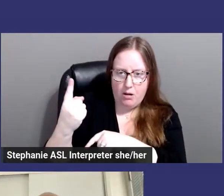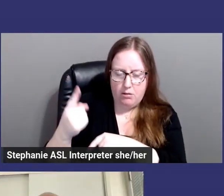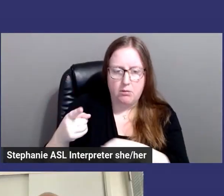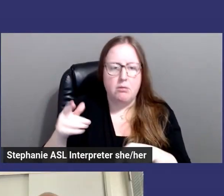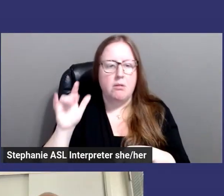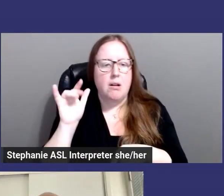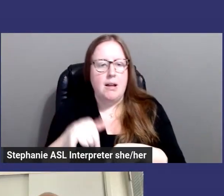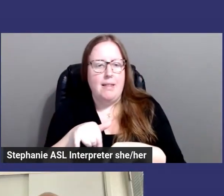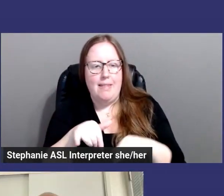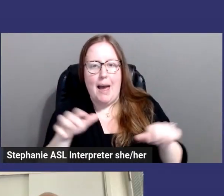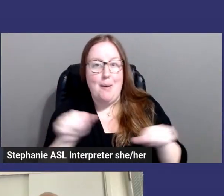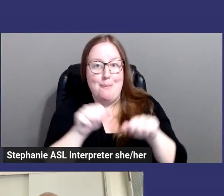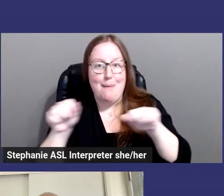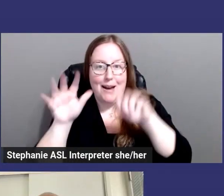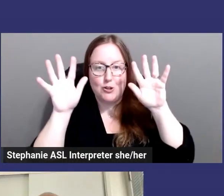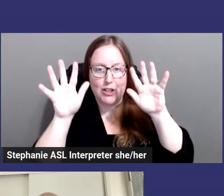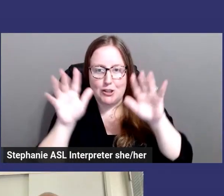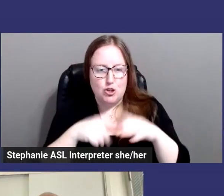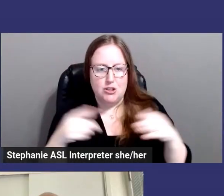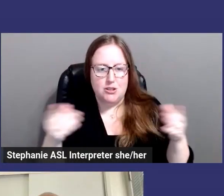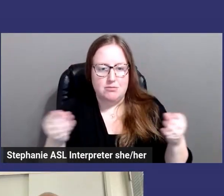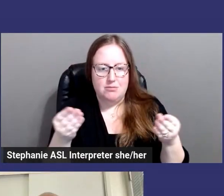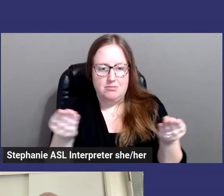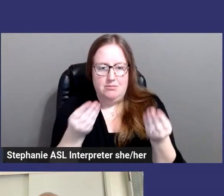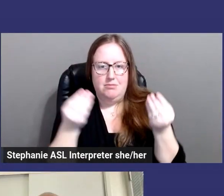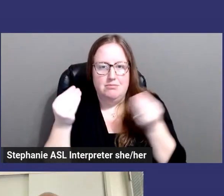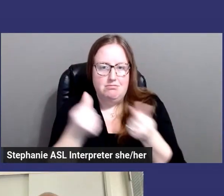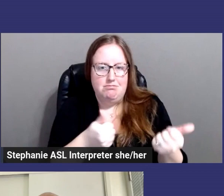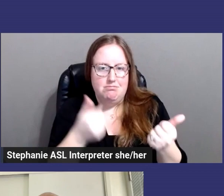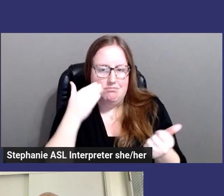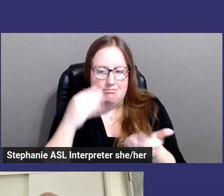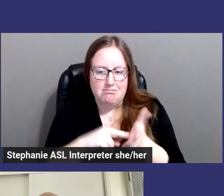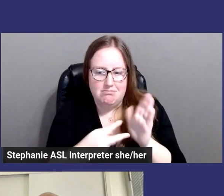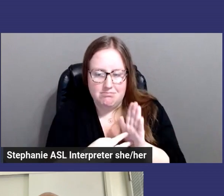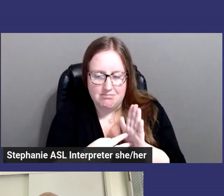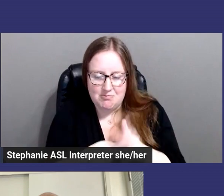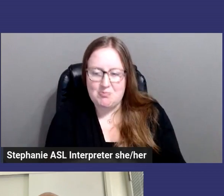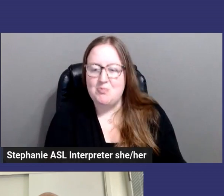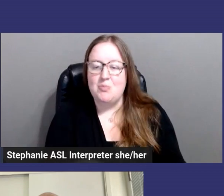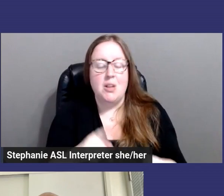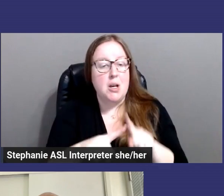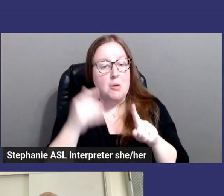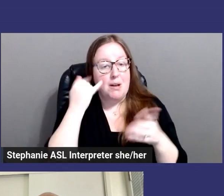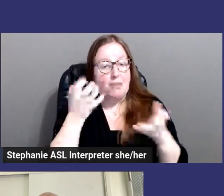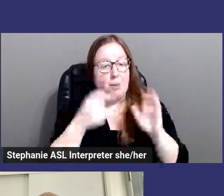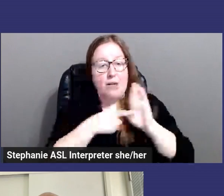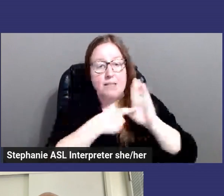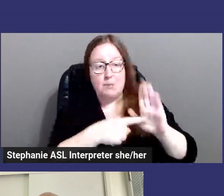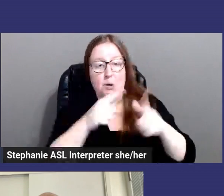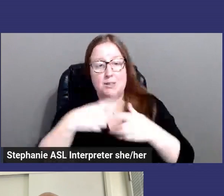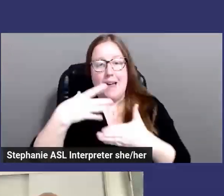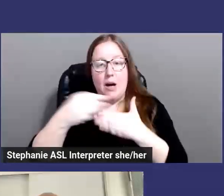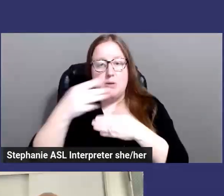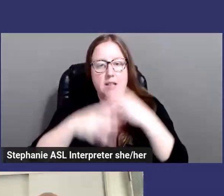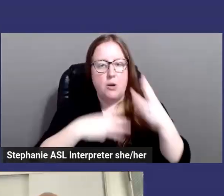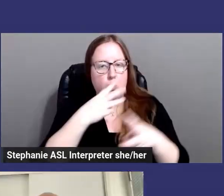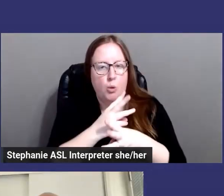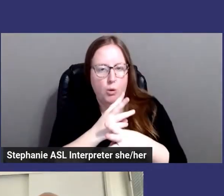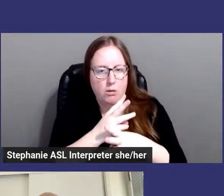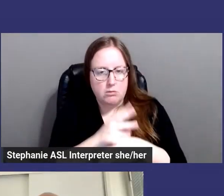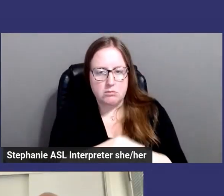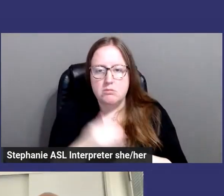of magic just kind of works. The connectivity just works. But what if you want to expose this to the outside world? Right? What if you want to